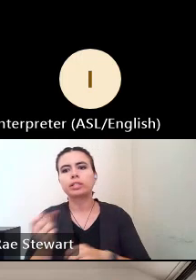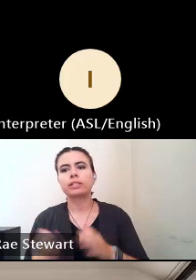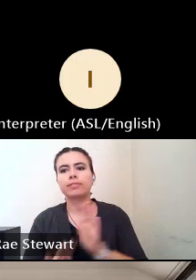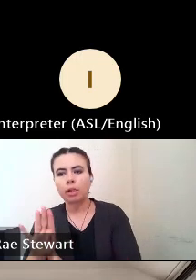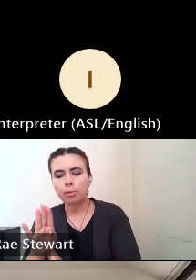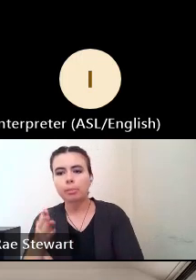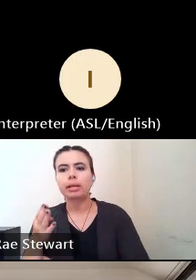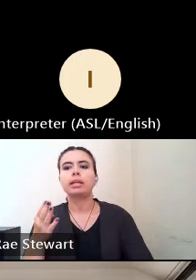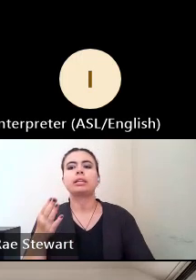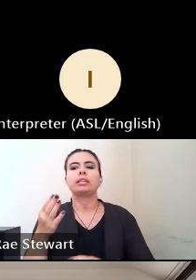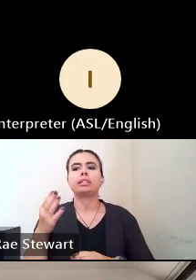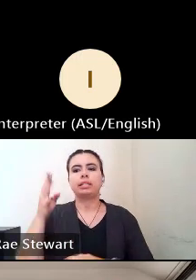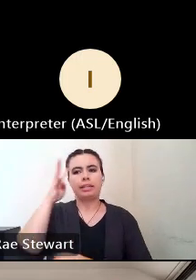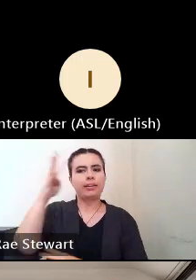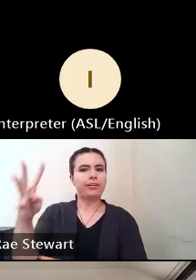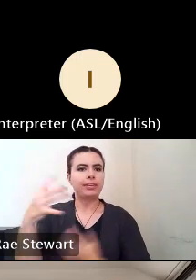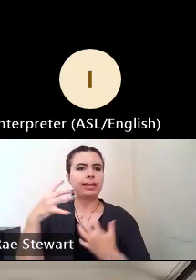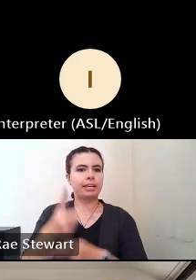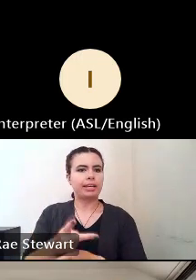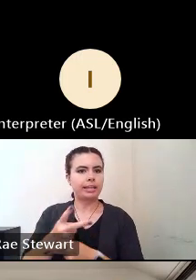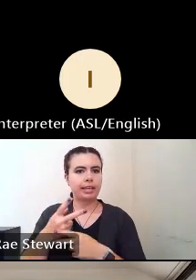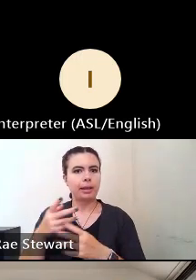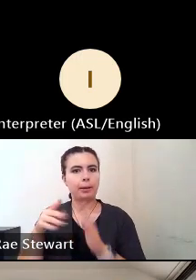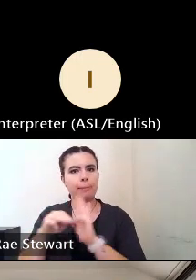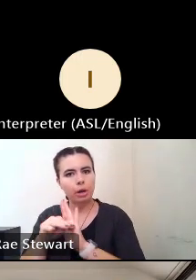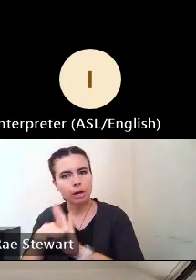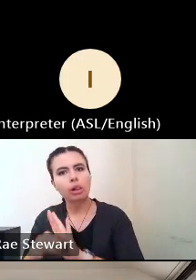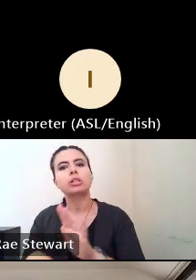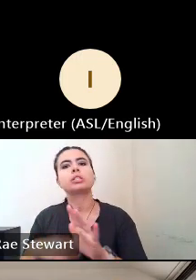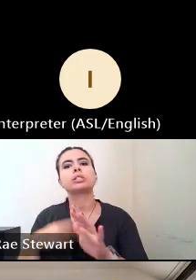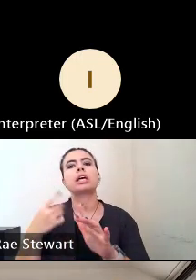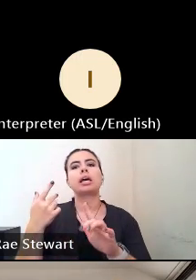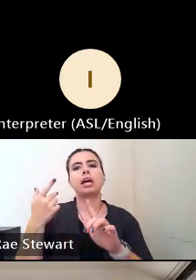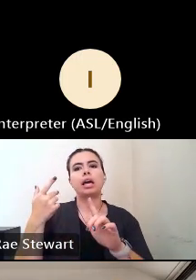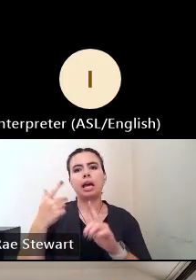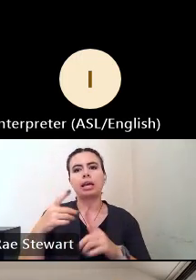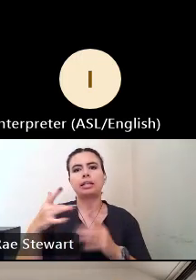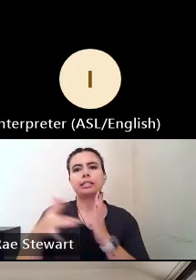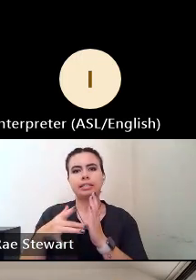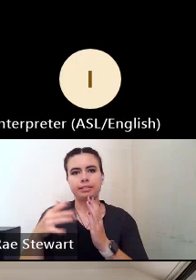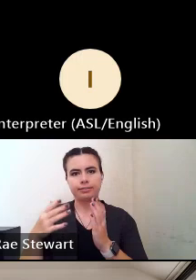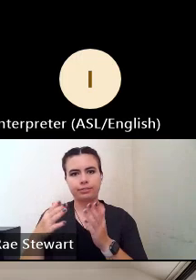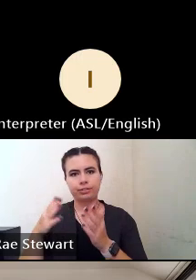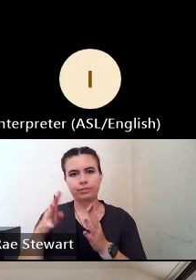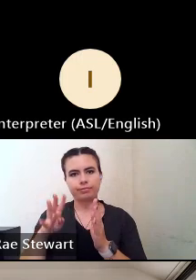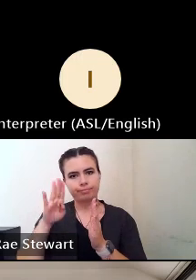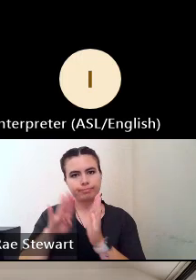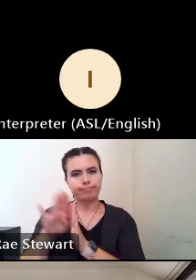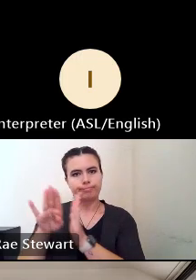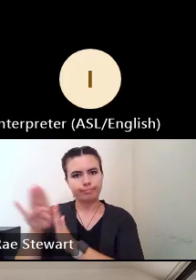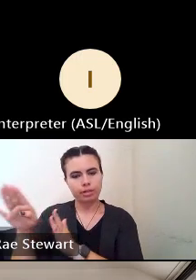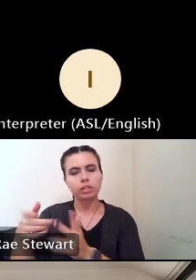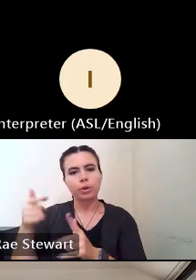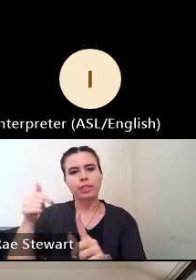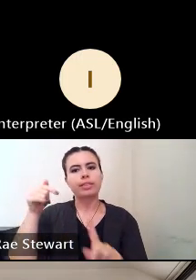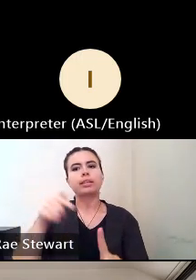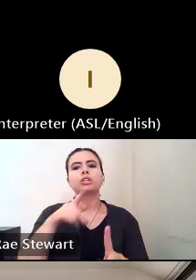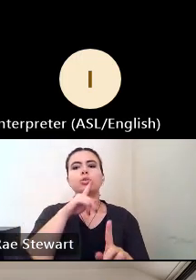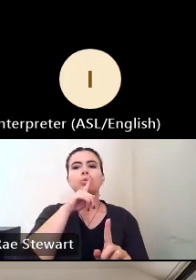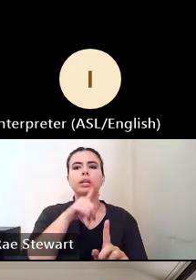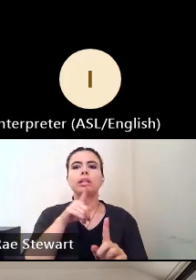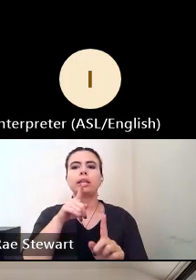technology modernization. These initiatives really came from that input that was provided over the fall. And so in the fall,